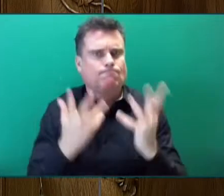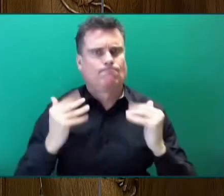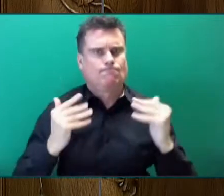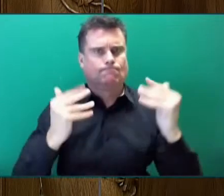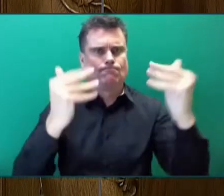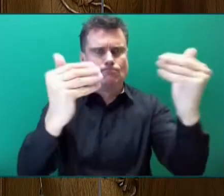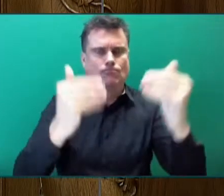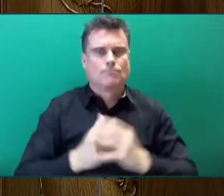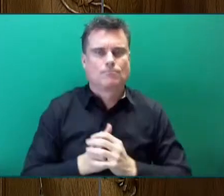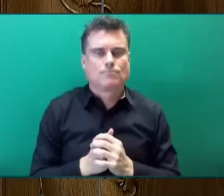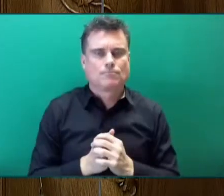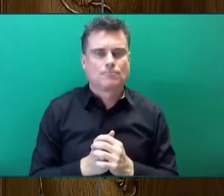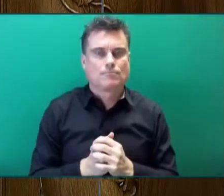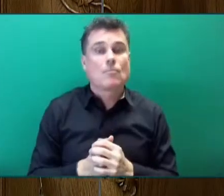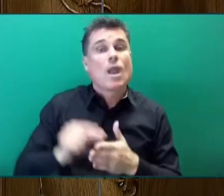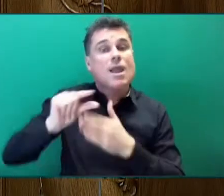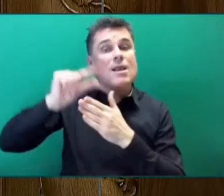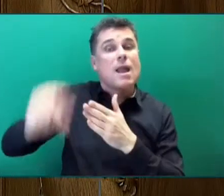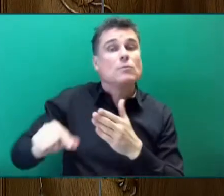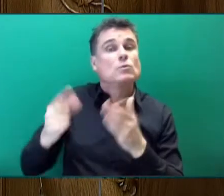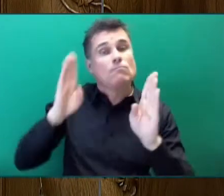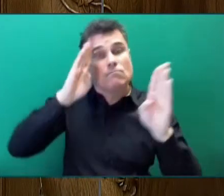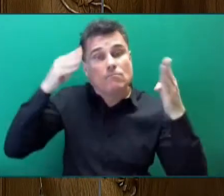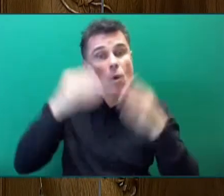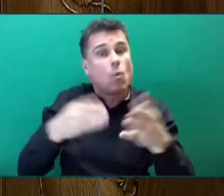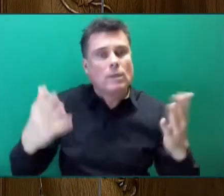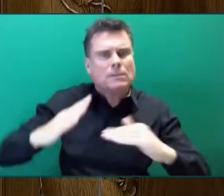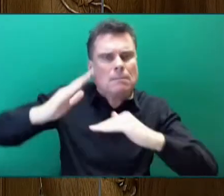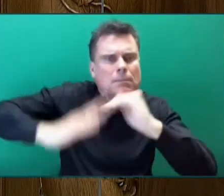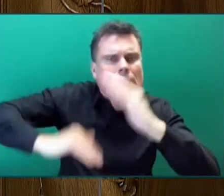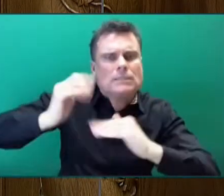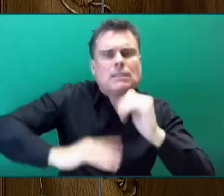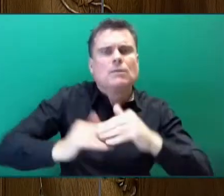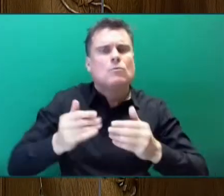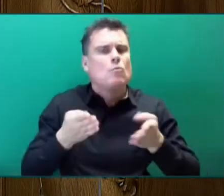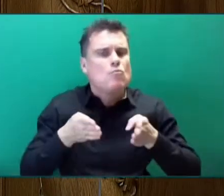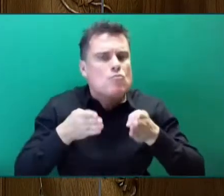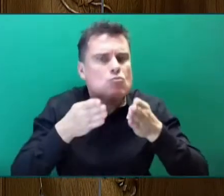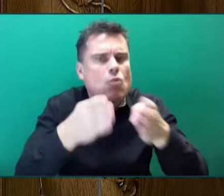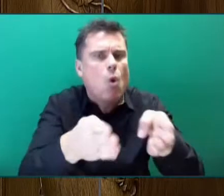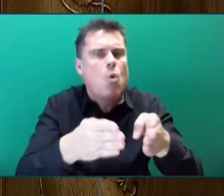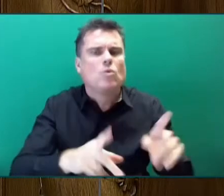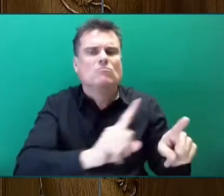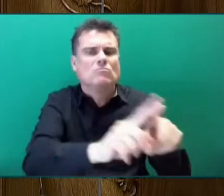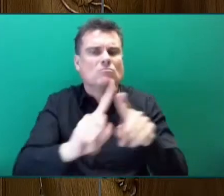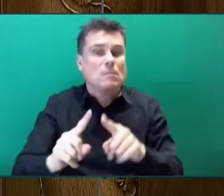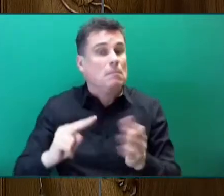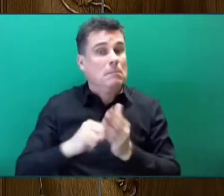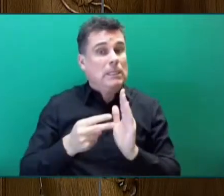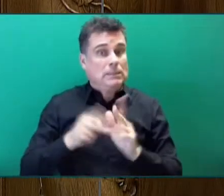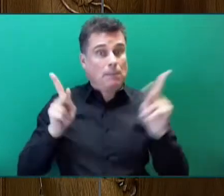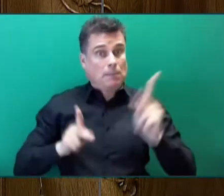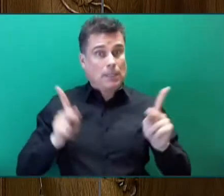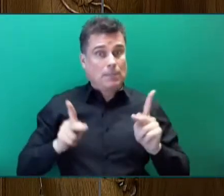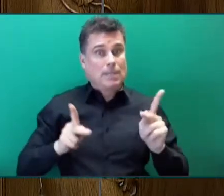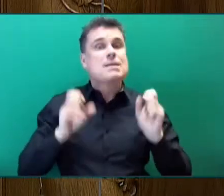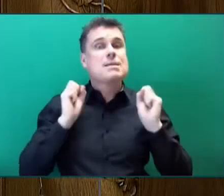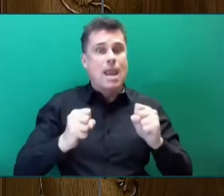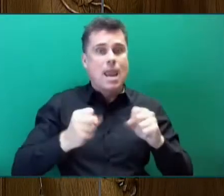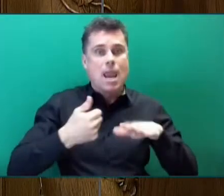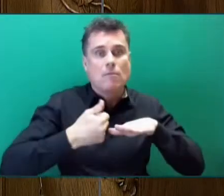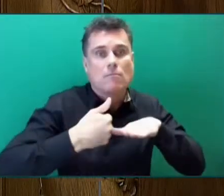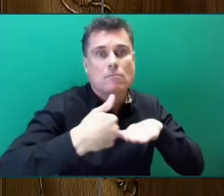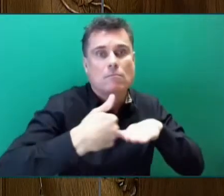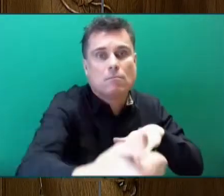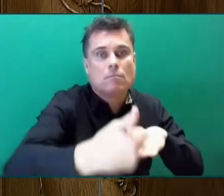period and benefit British Columbians through shorter commute times and greener transportation. Expanding childcare and early